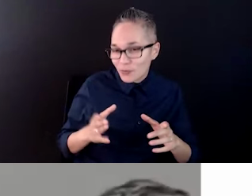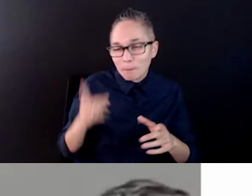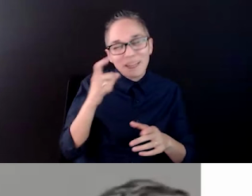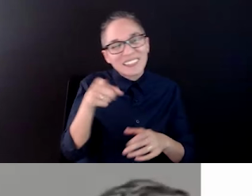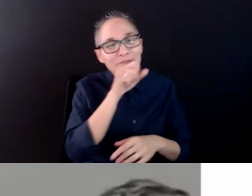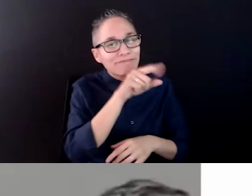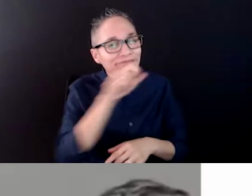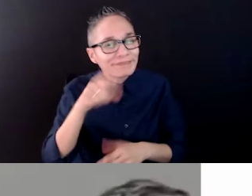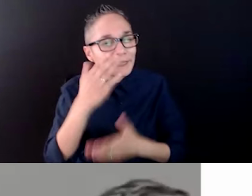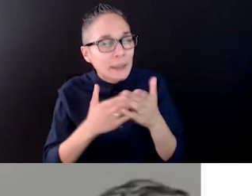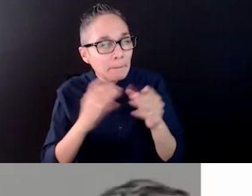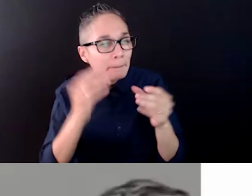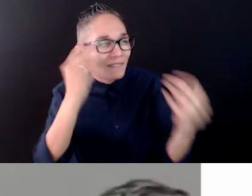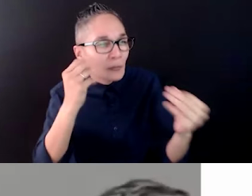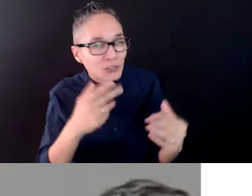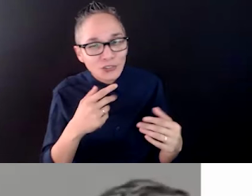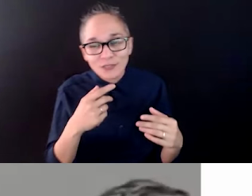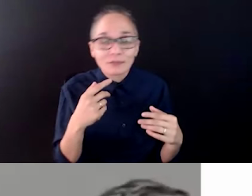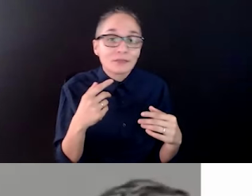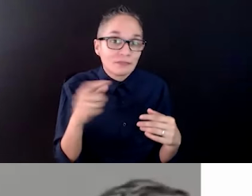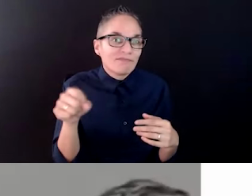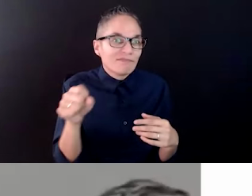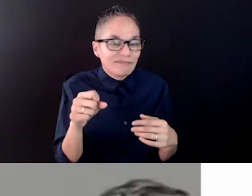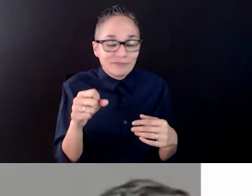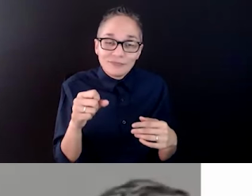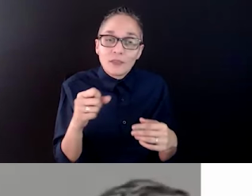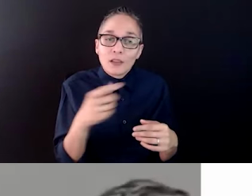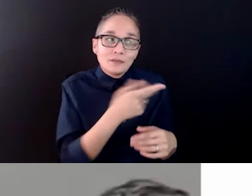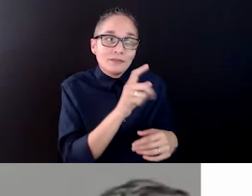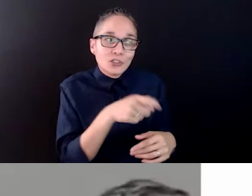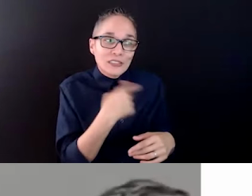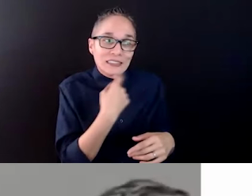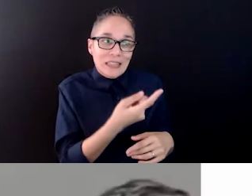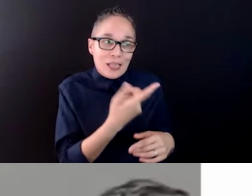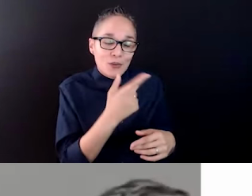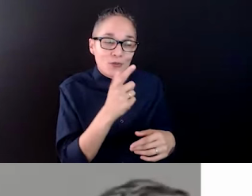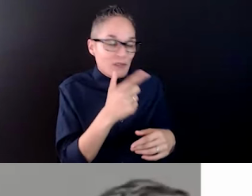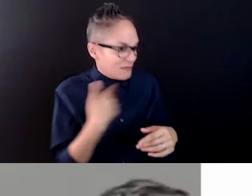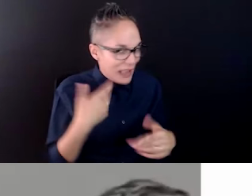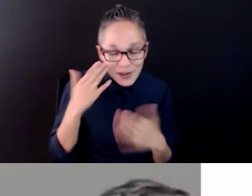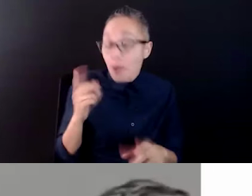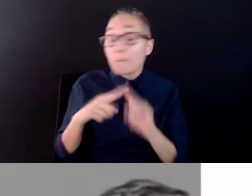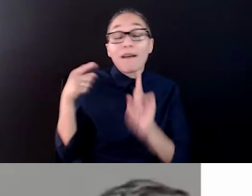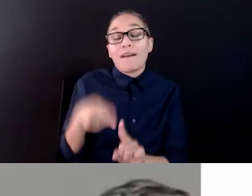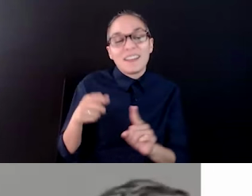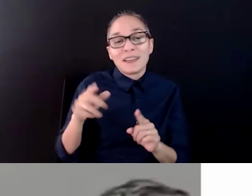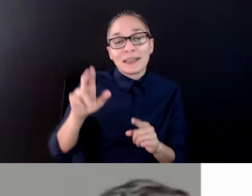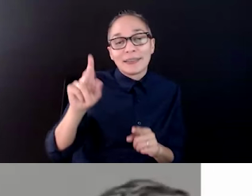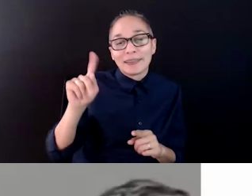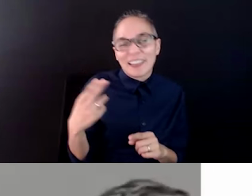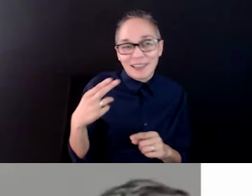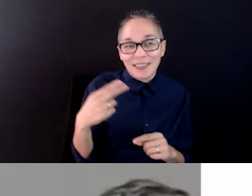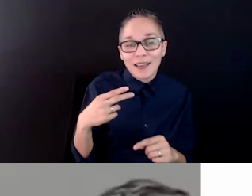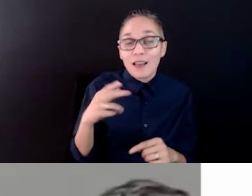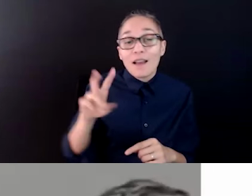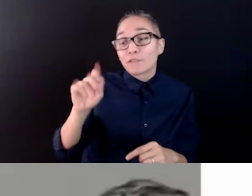was trying to support the I didn't know classified. about that. That's a conversation we probably still have to have. Yeah, that's So true. anyway, So, I couldn't